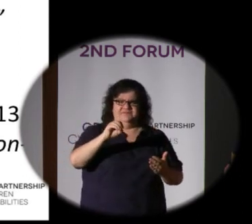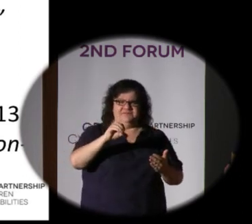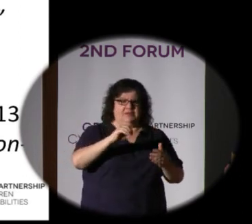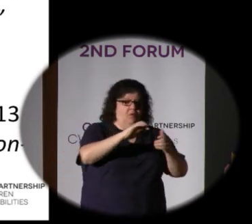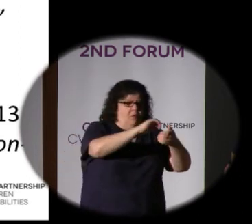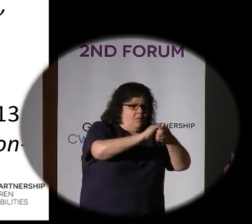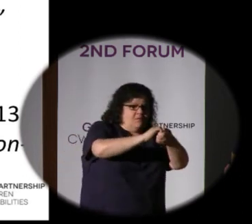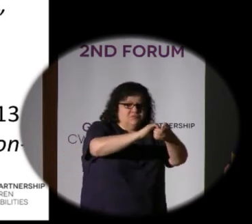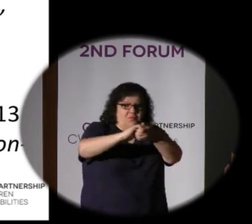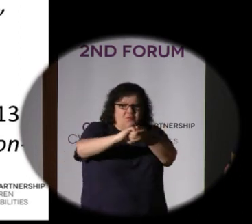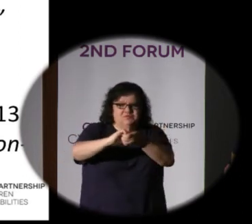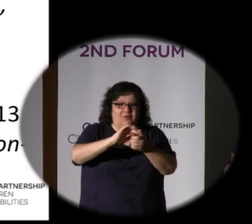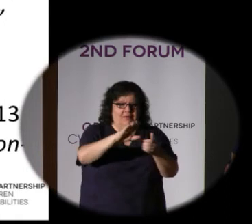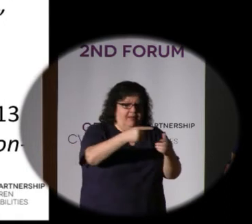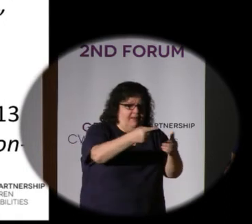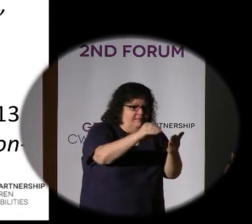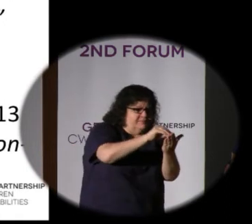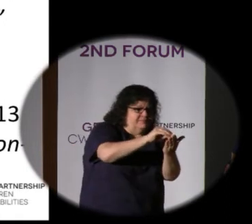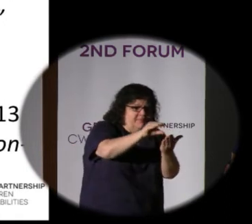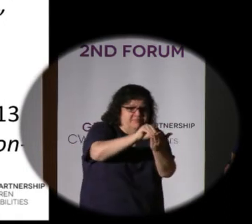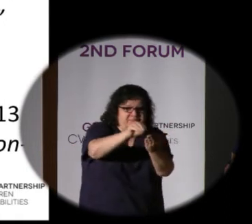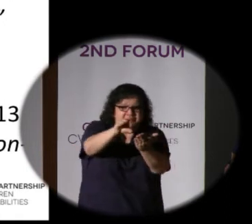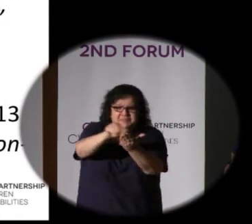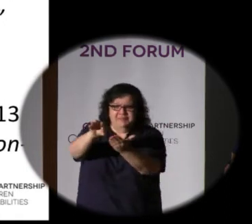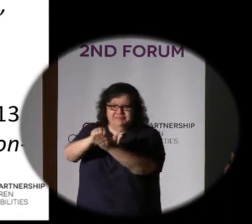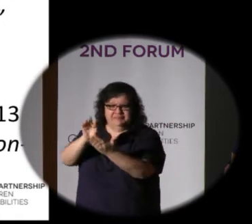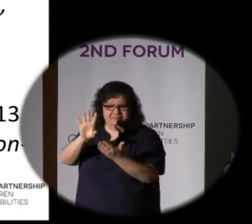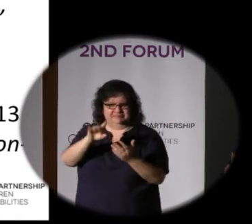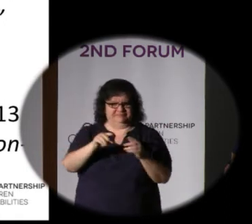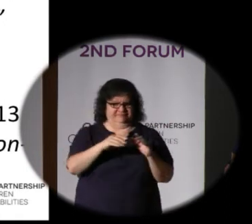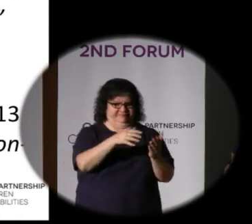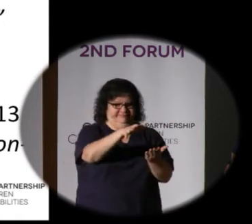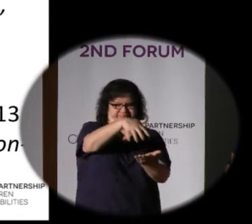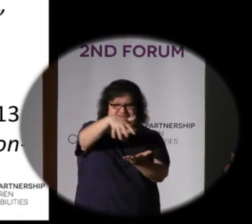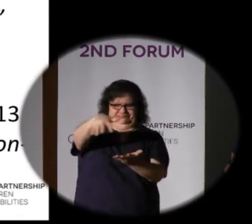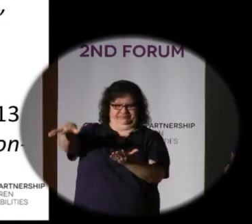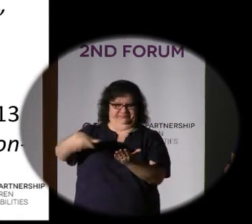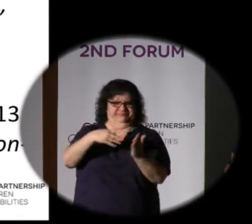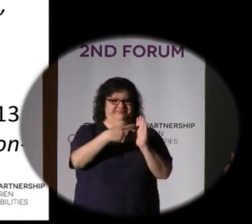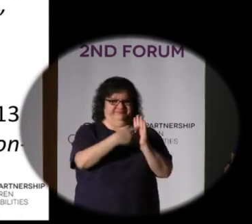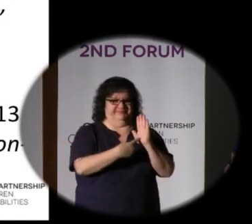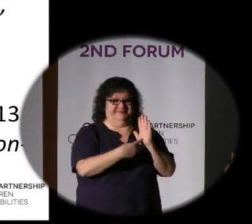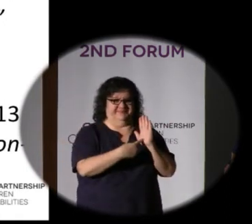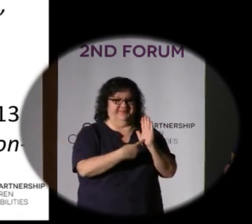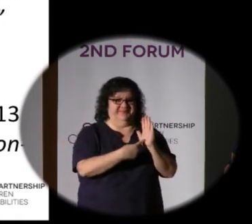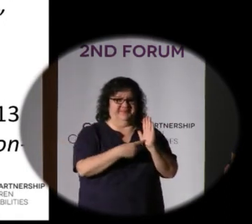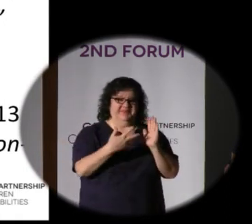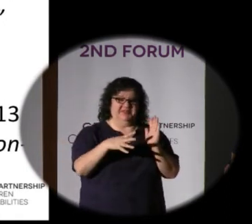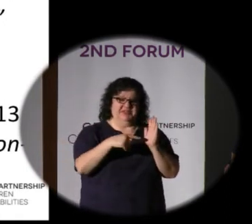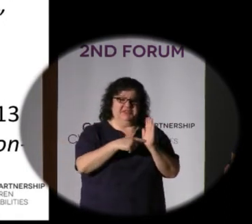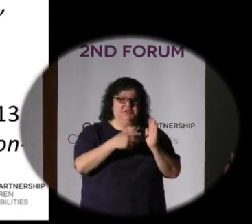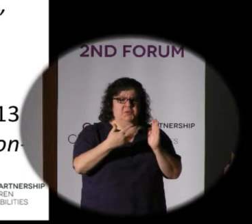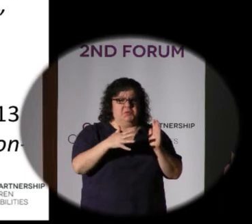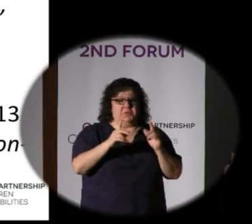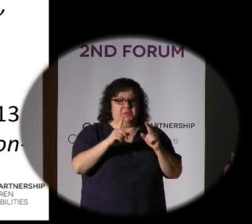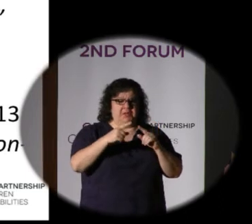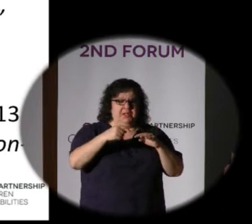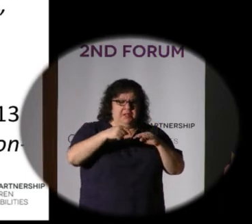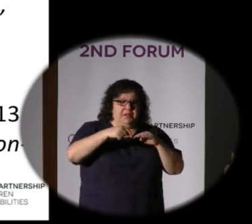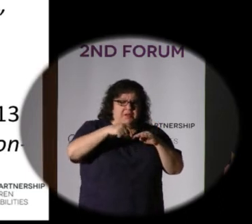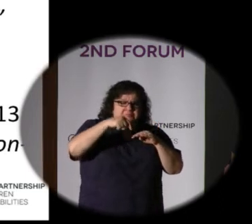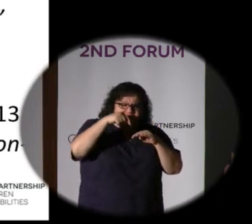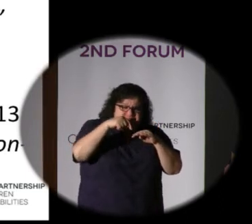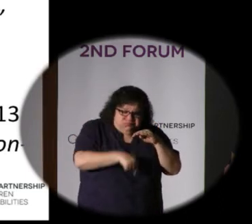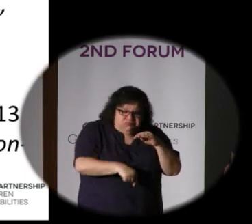or 8 or assessed about 7 or 8 key activities on nutrition and children with disabilities that have